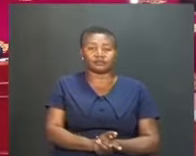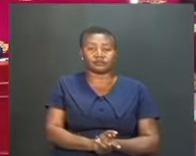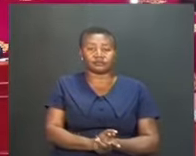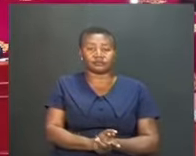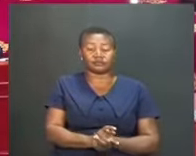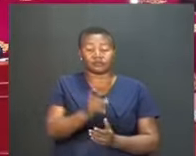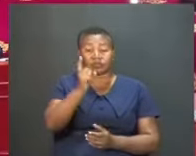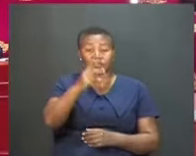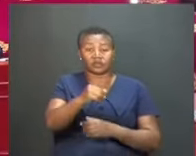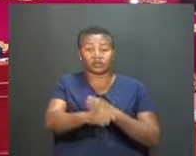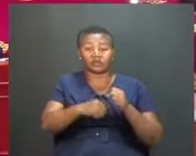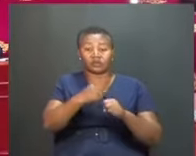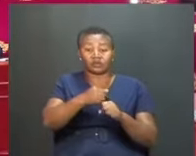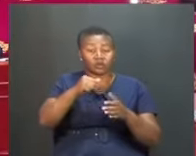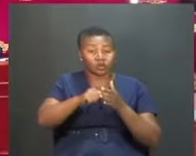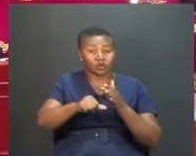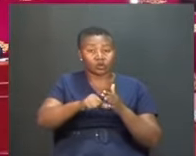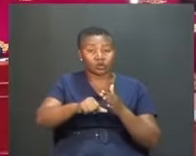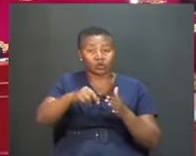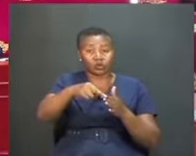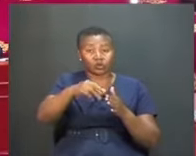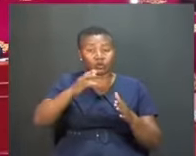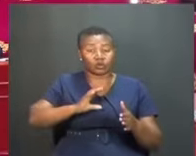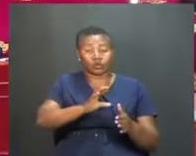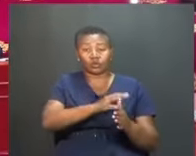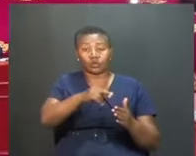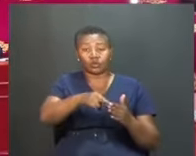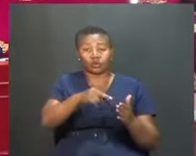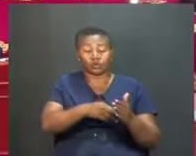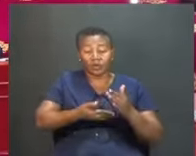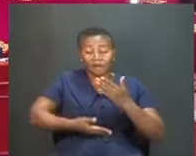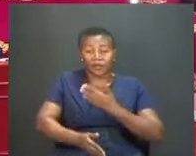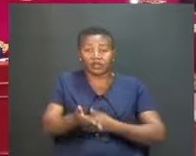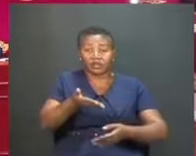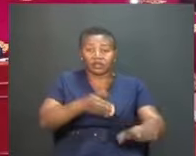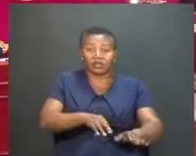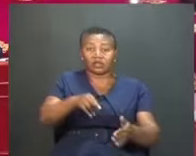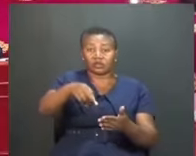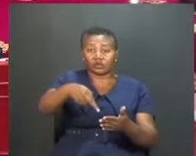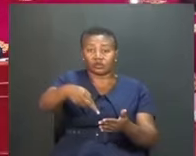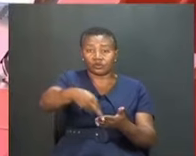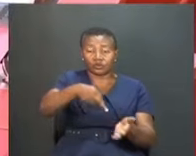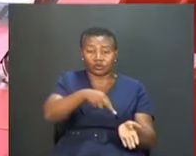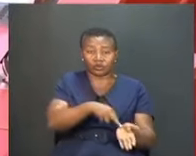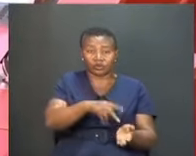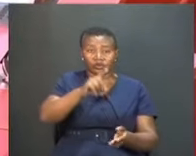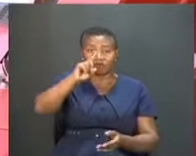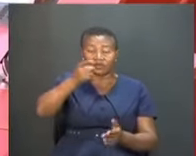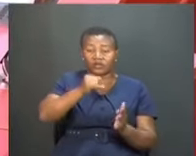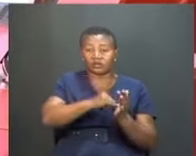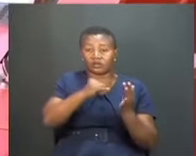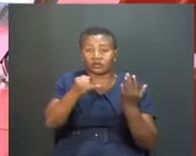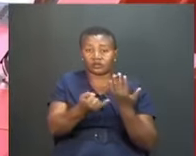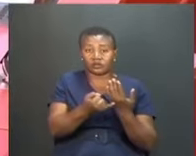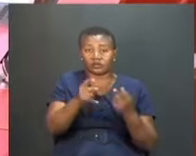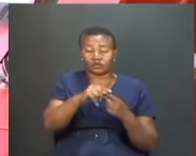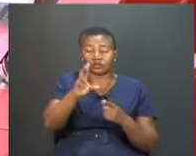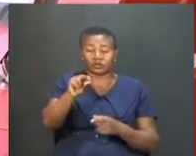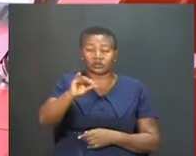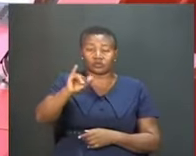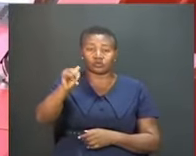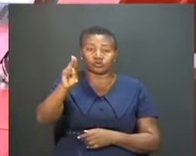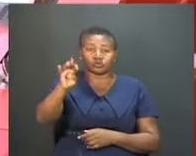Half-year Audit Committee report on the births and deaths registry for the period 1st January to 30th June